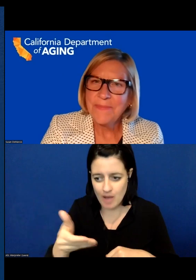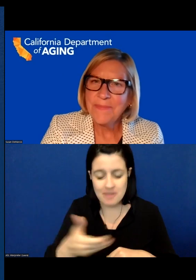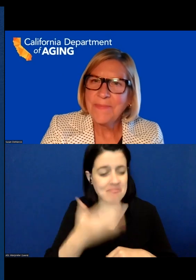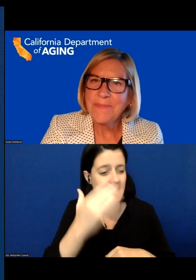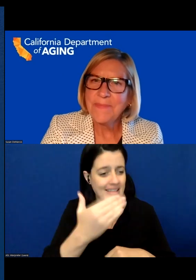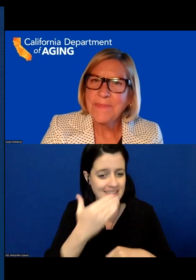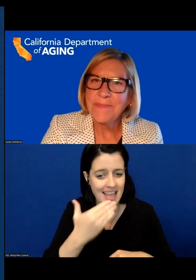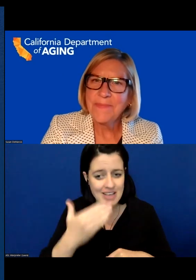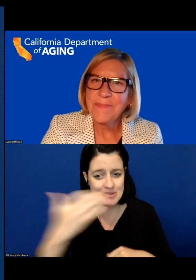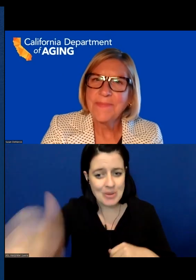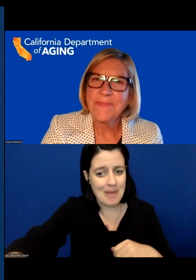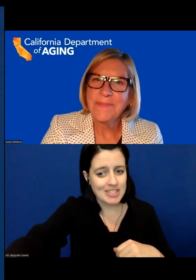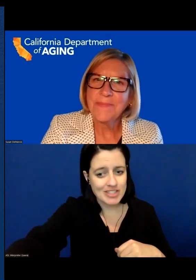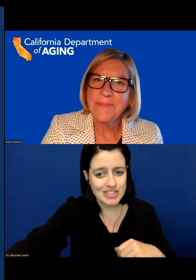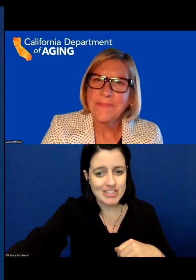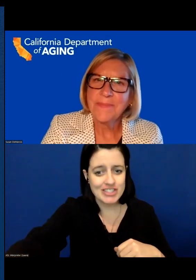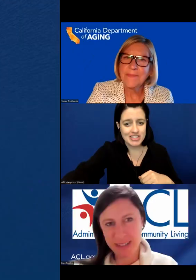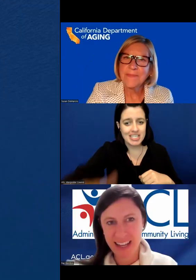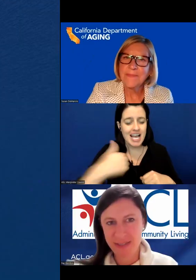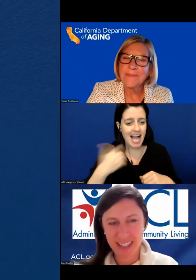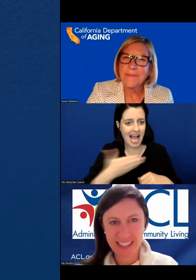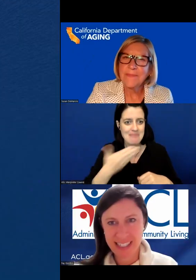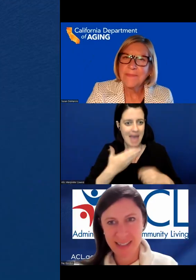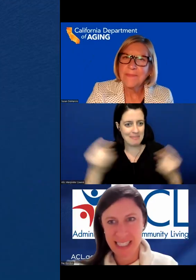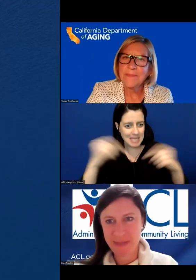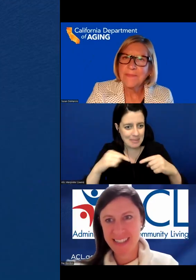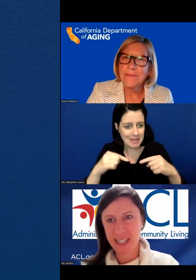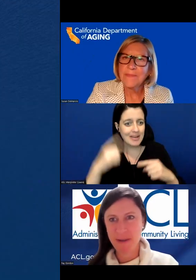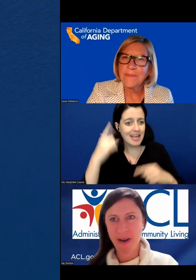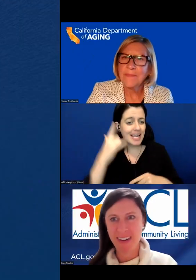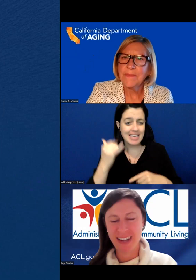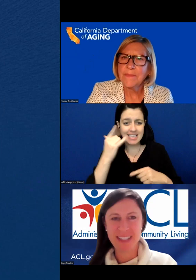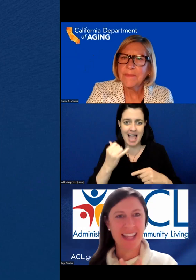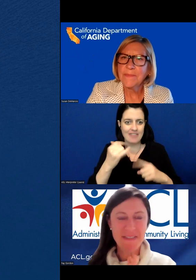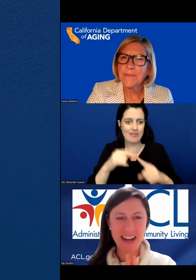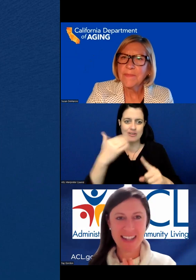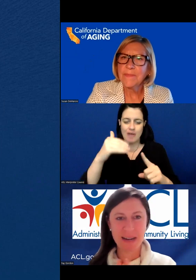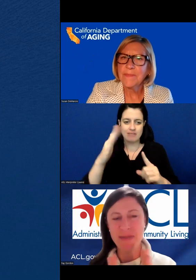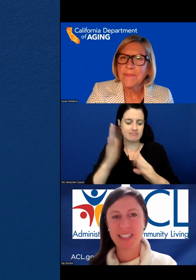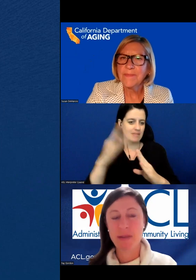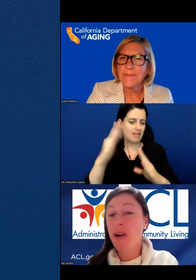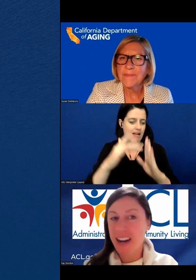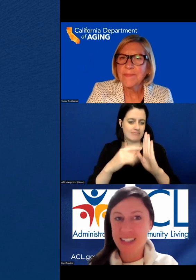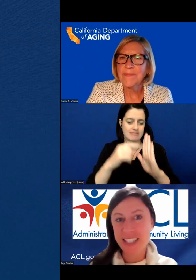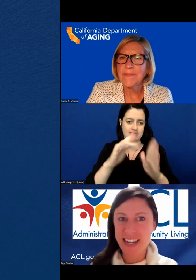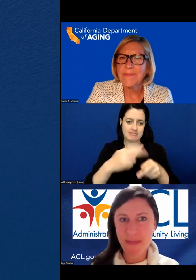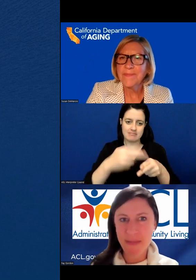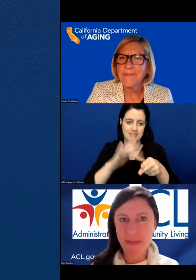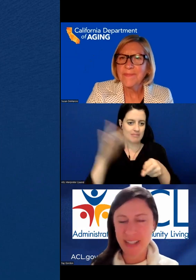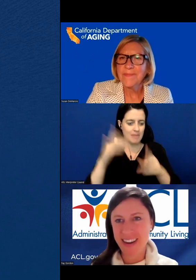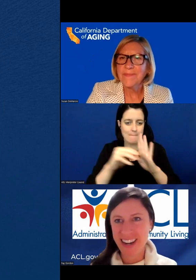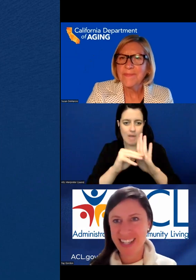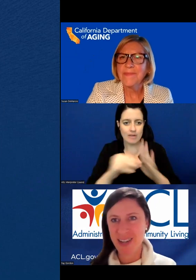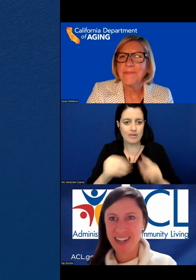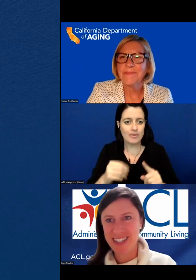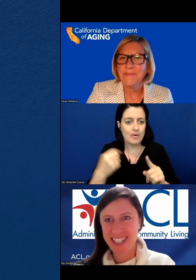so much. Just happy to be here. And as always, California continues to be such a model. I always love hearing people say, well, we're interested in a master